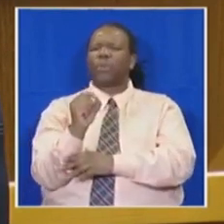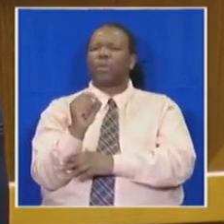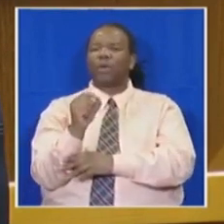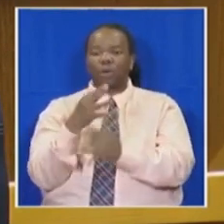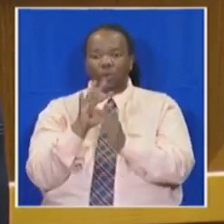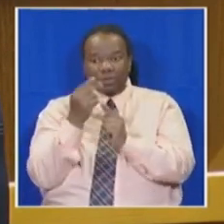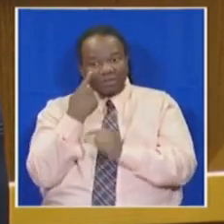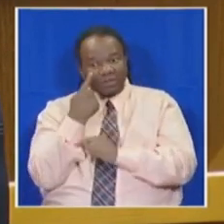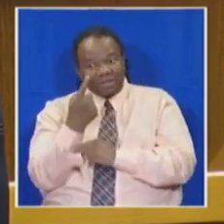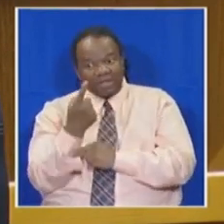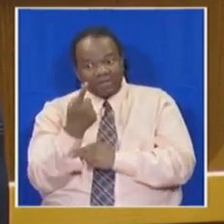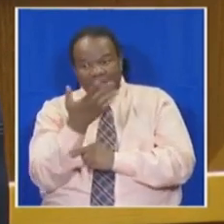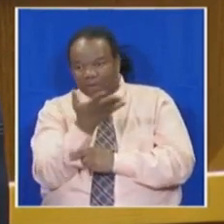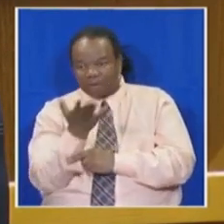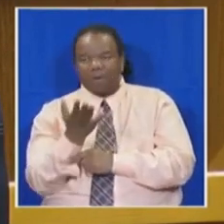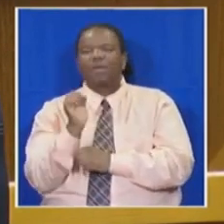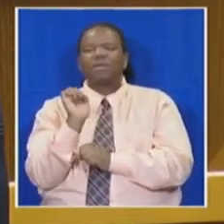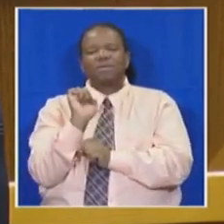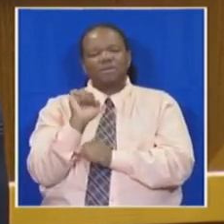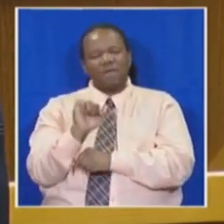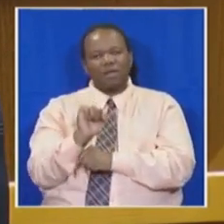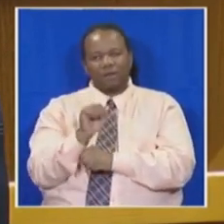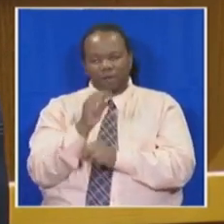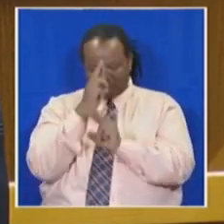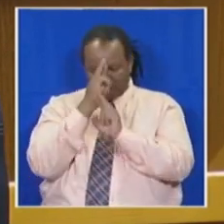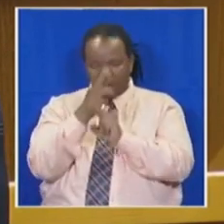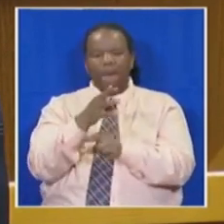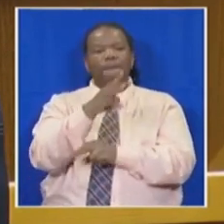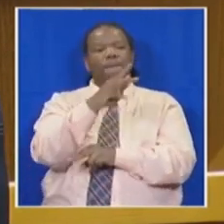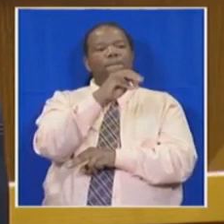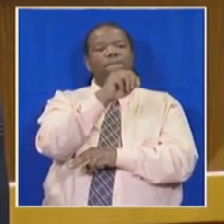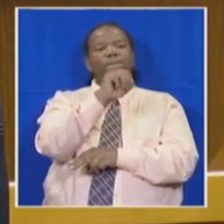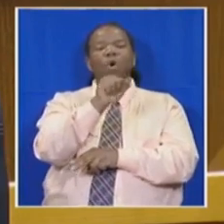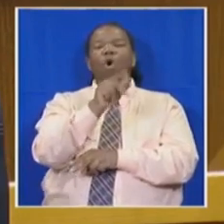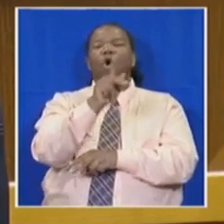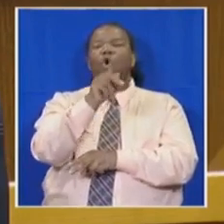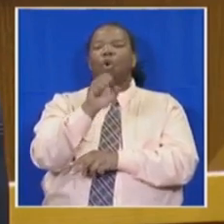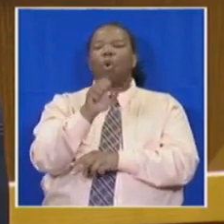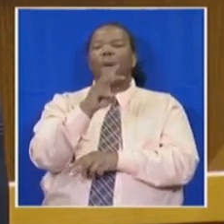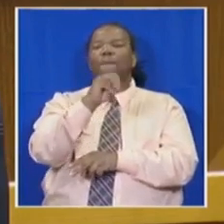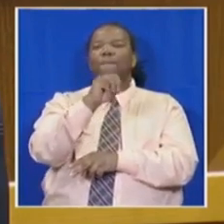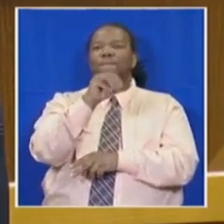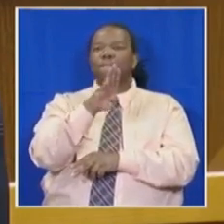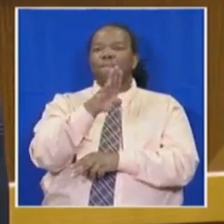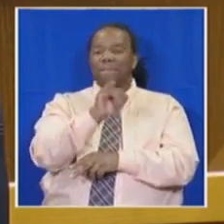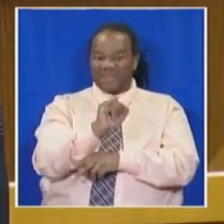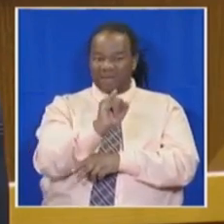evident, yes, Honorable Mkongi, unless you